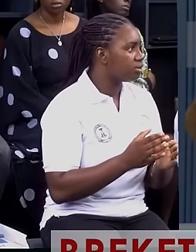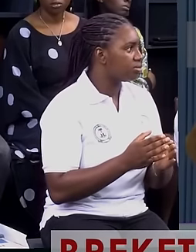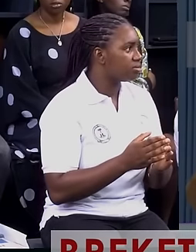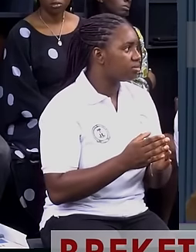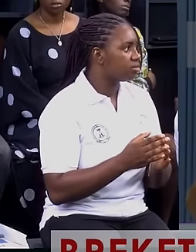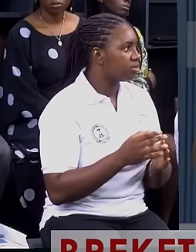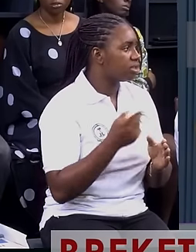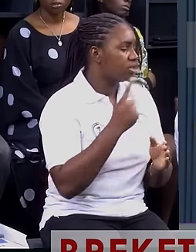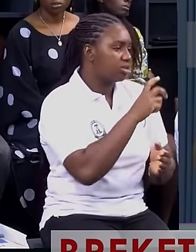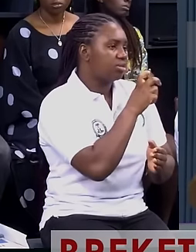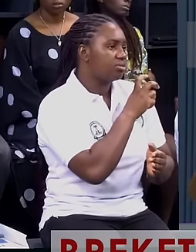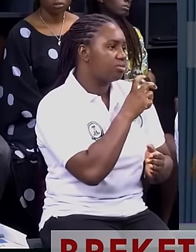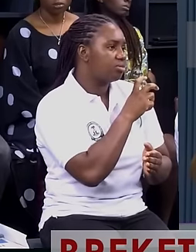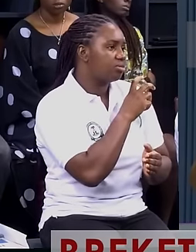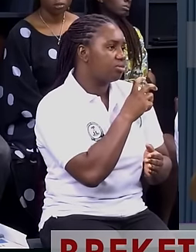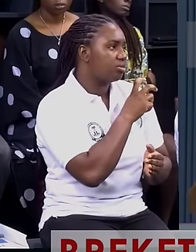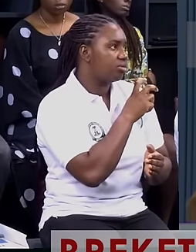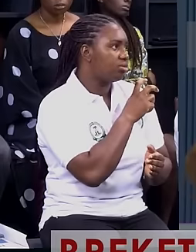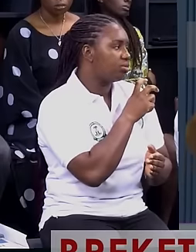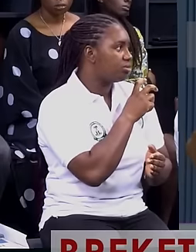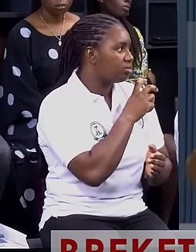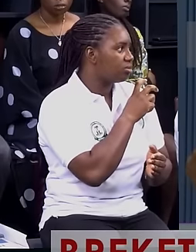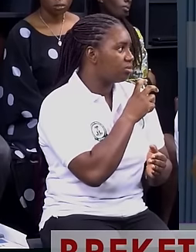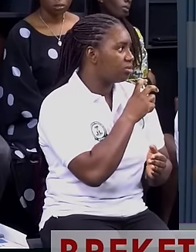the police that is investigating the matter